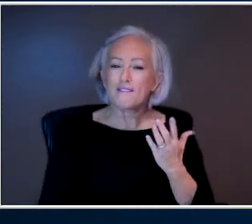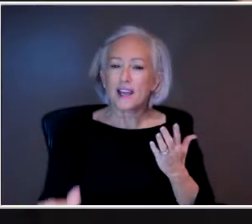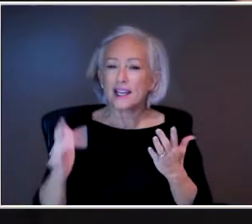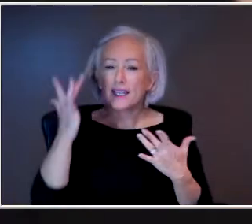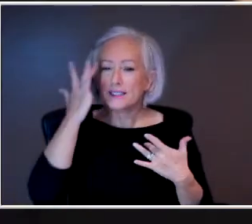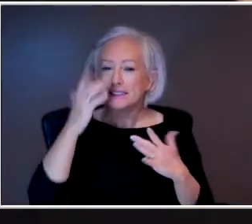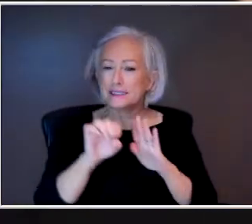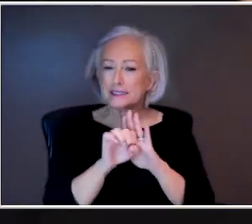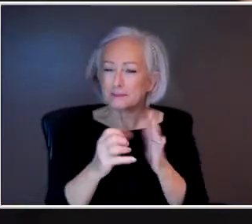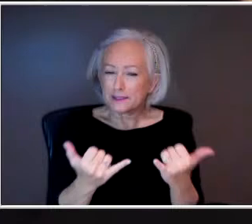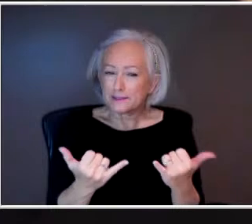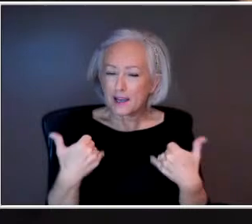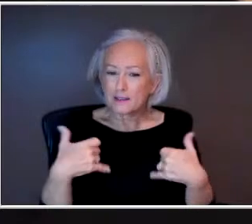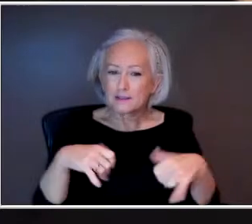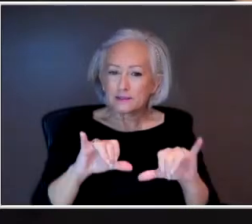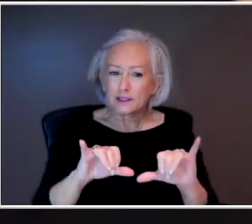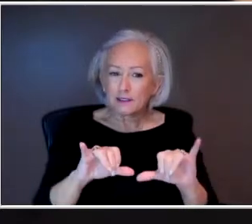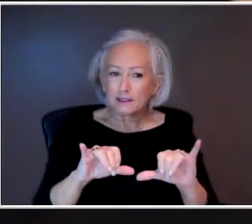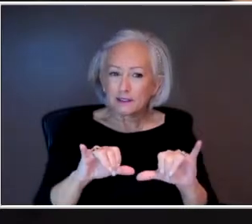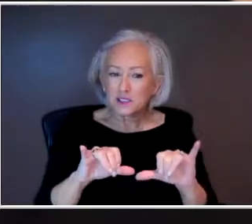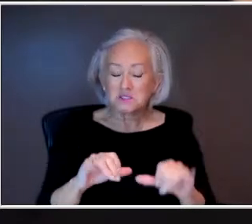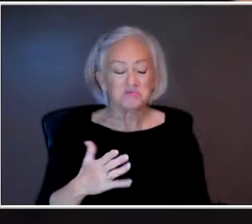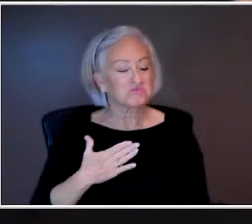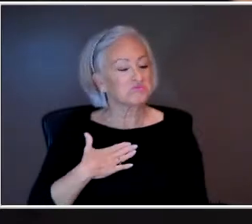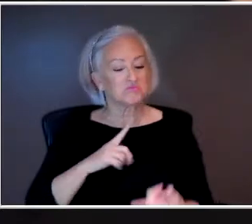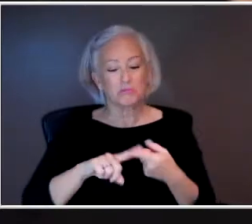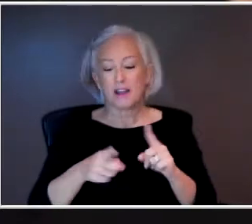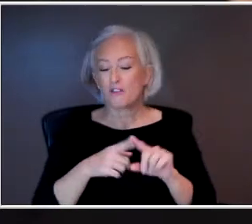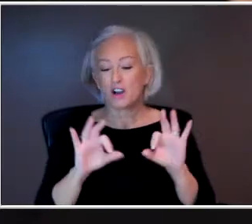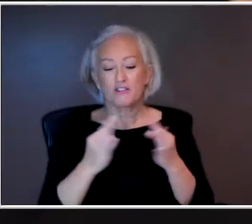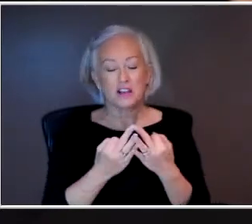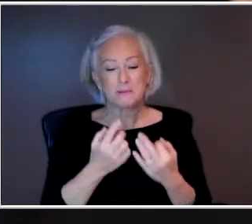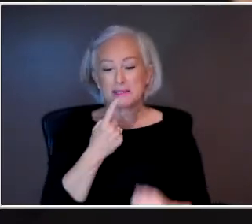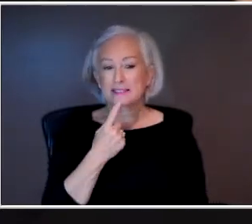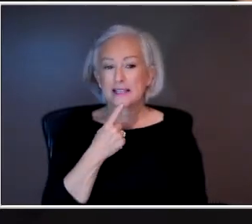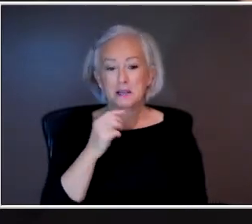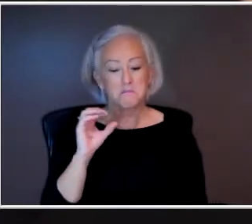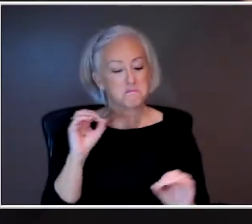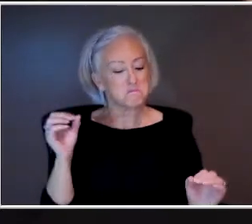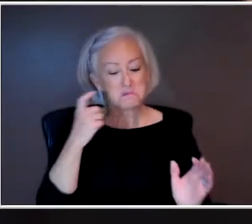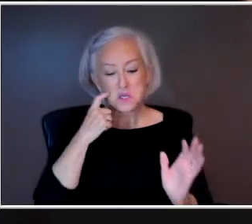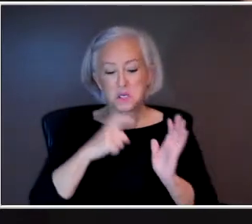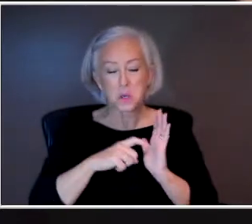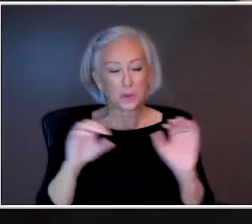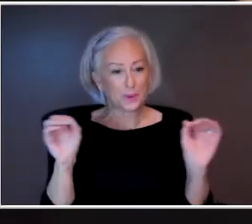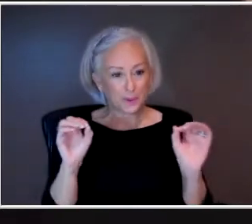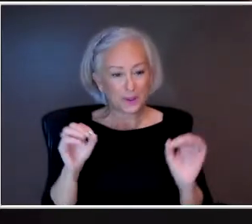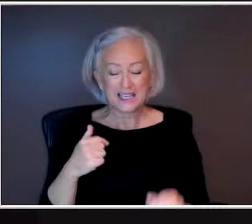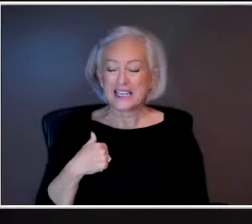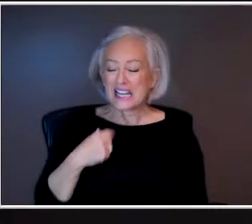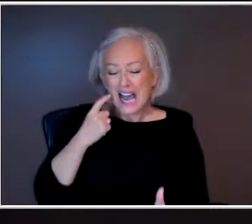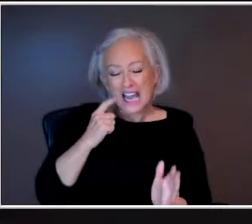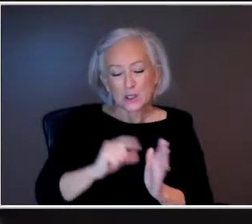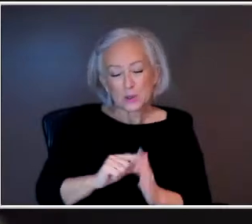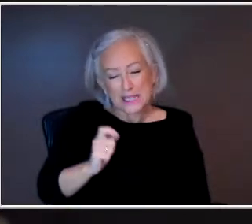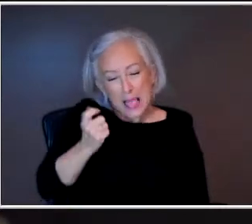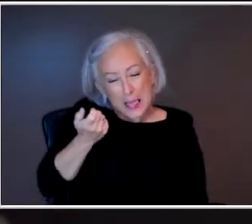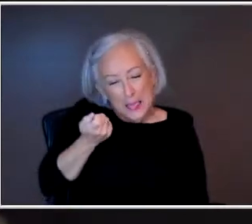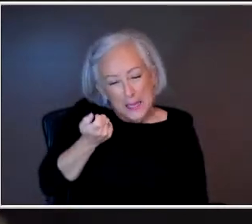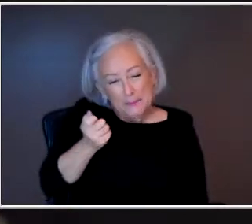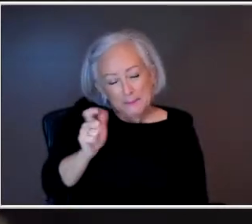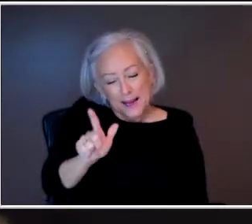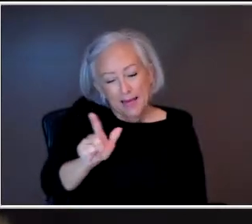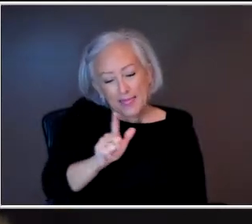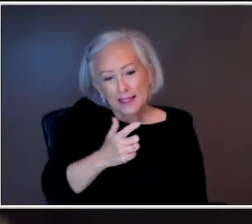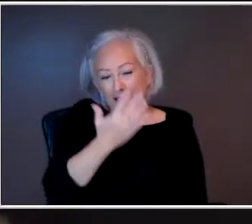From what I hear from my friends and family, they don't really notice it anymore. I noticed a little bit, the left side's still kind of